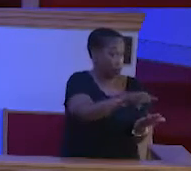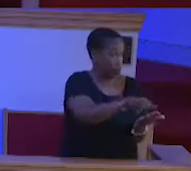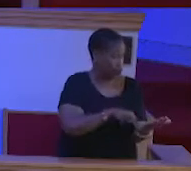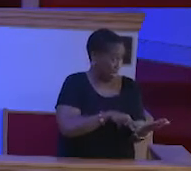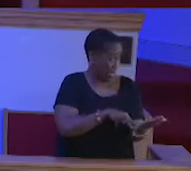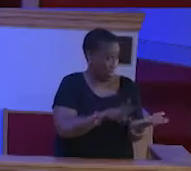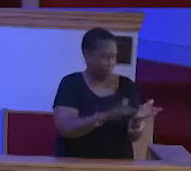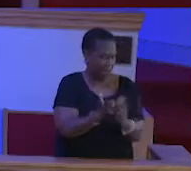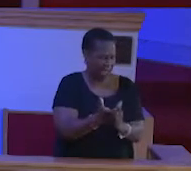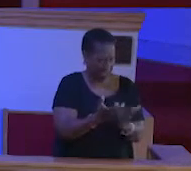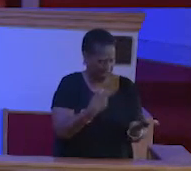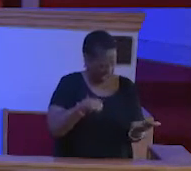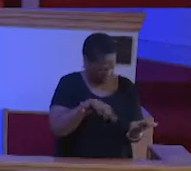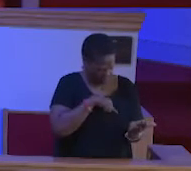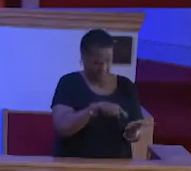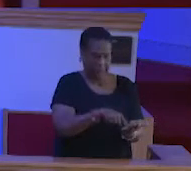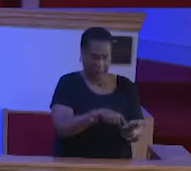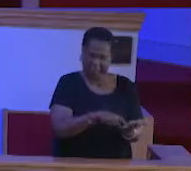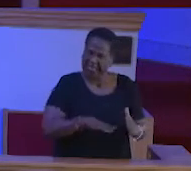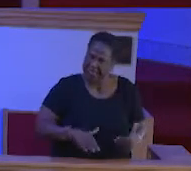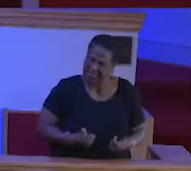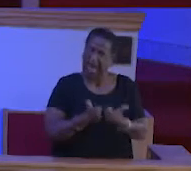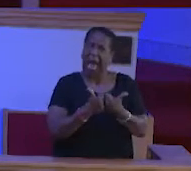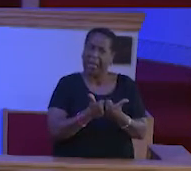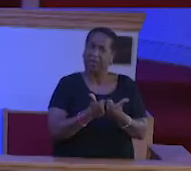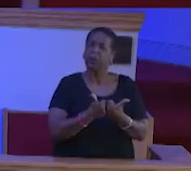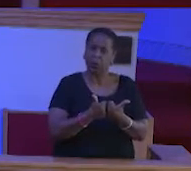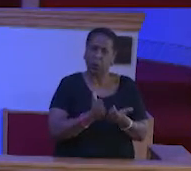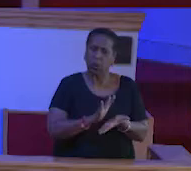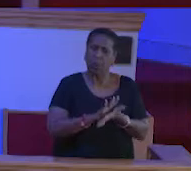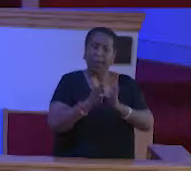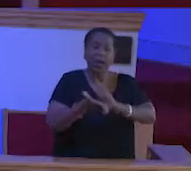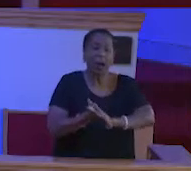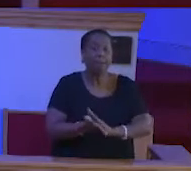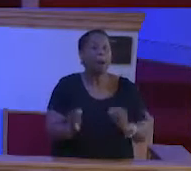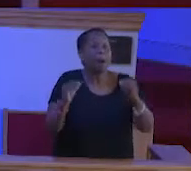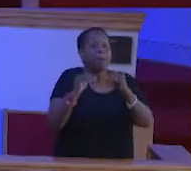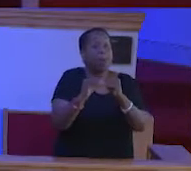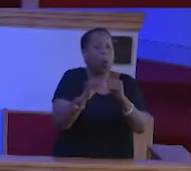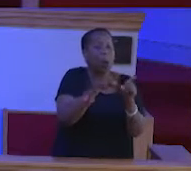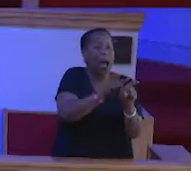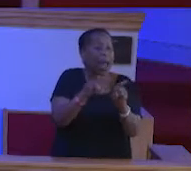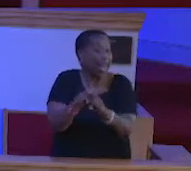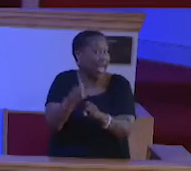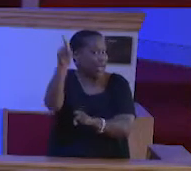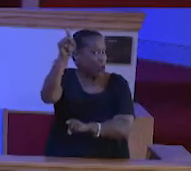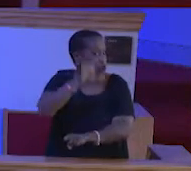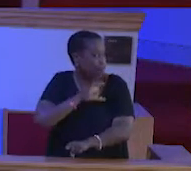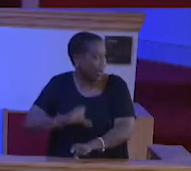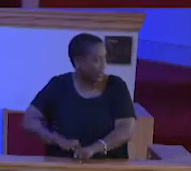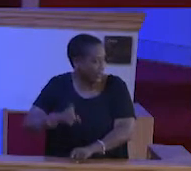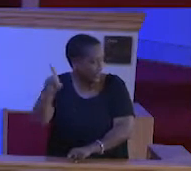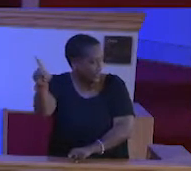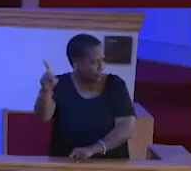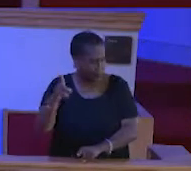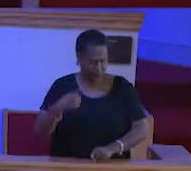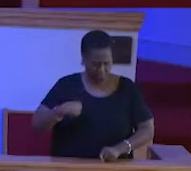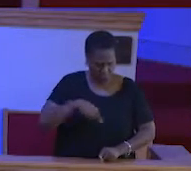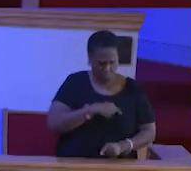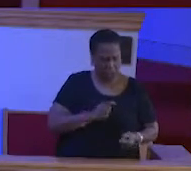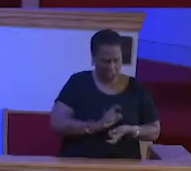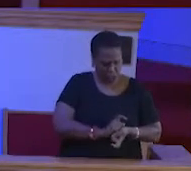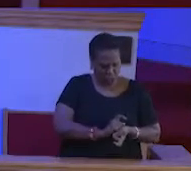and we are challenged to become more like the Christ and to transform